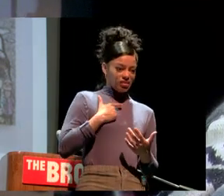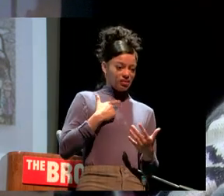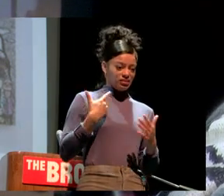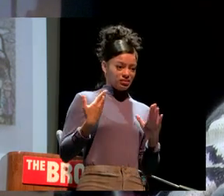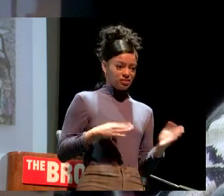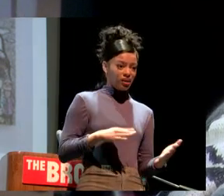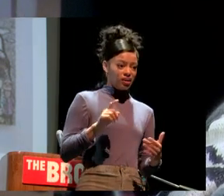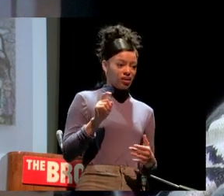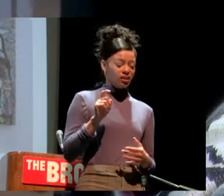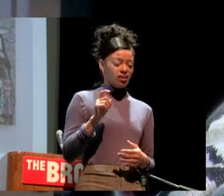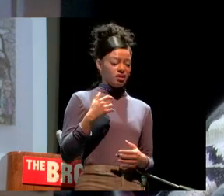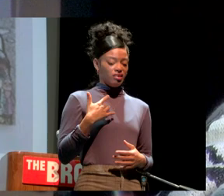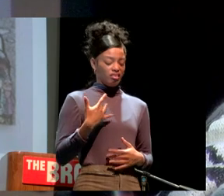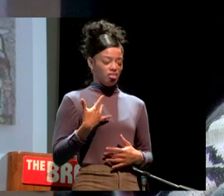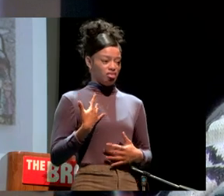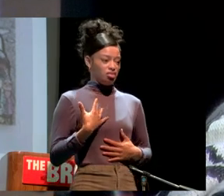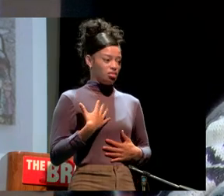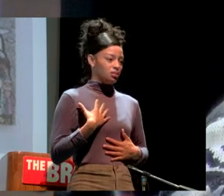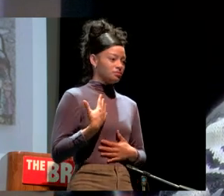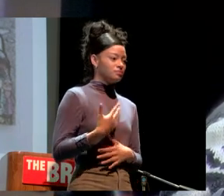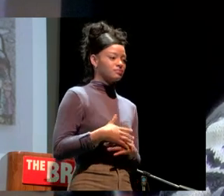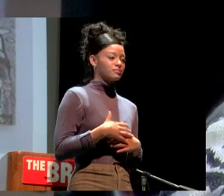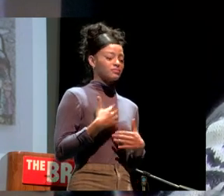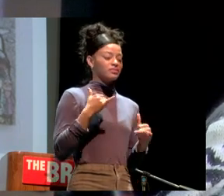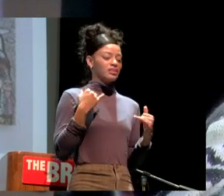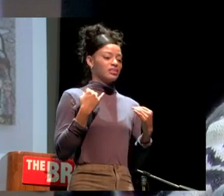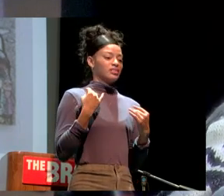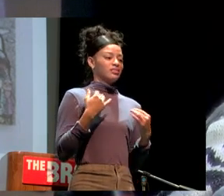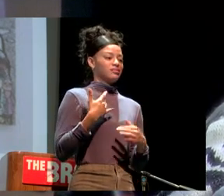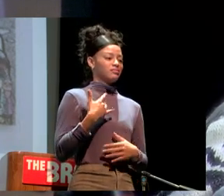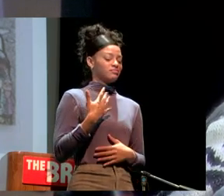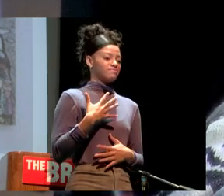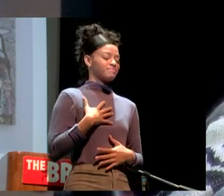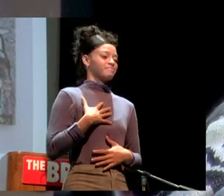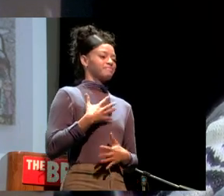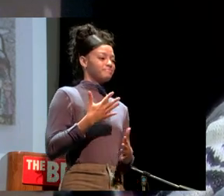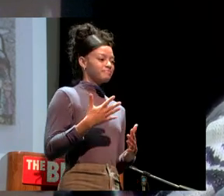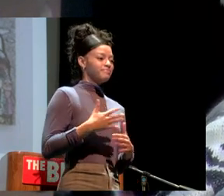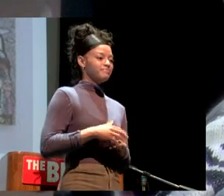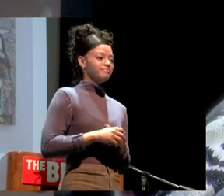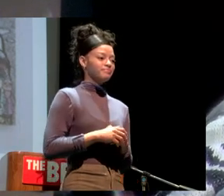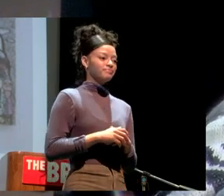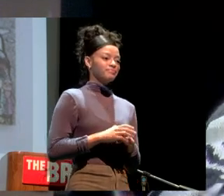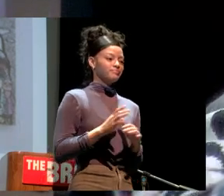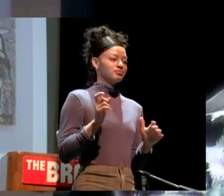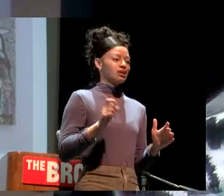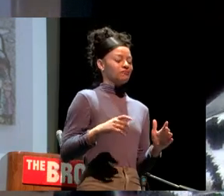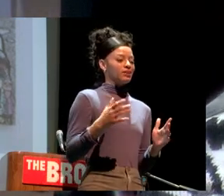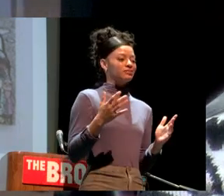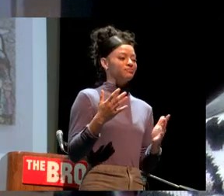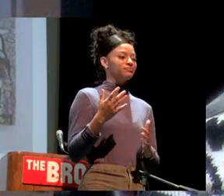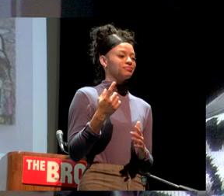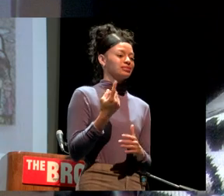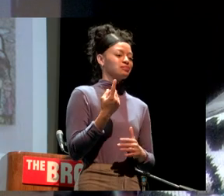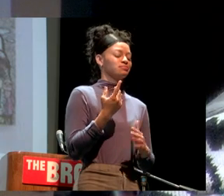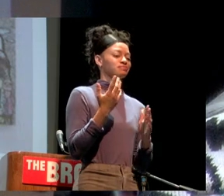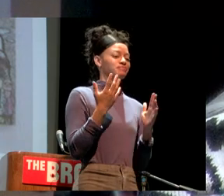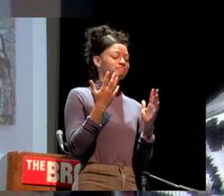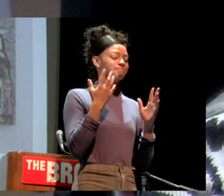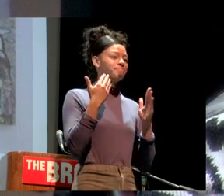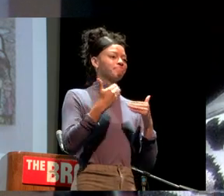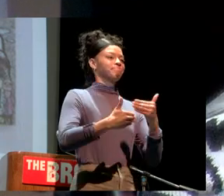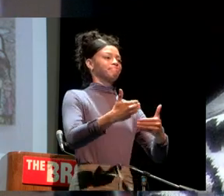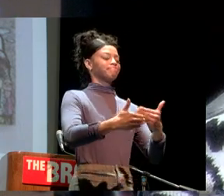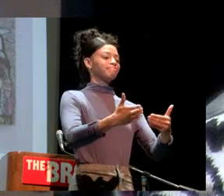is, you know, I have to looking for the another way. And then, you know, Benoit, so today, you